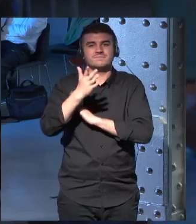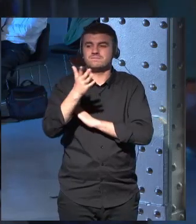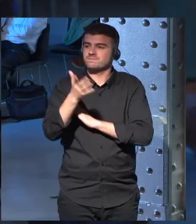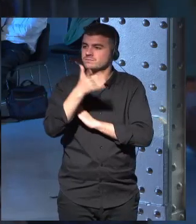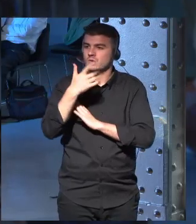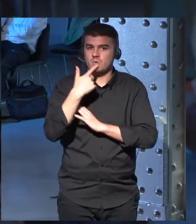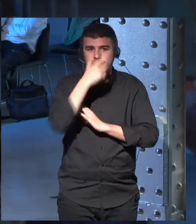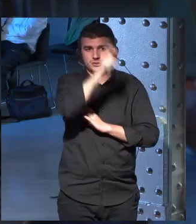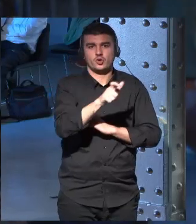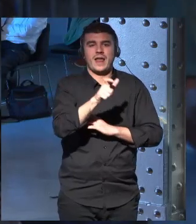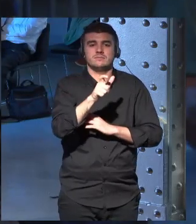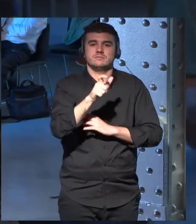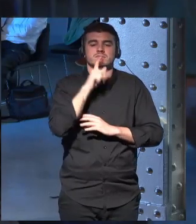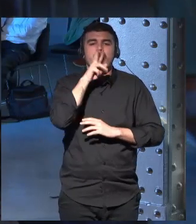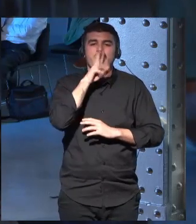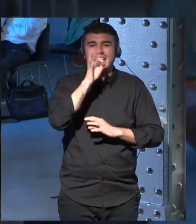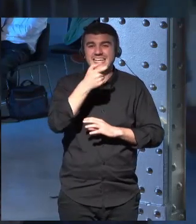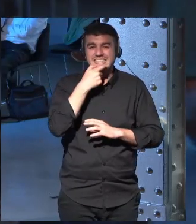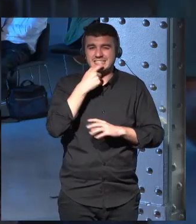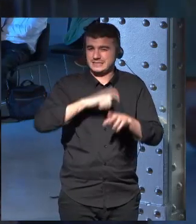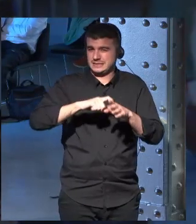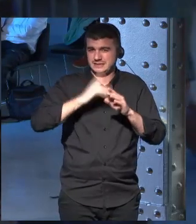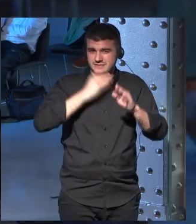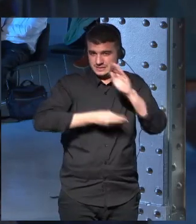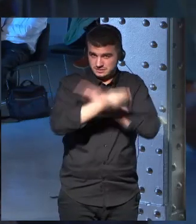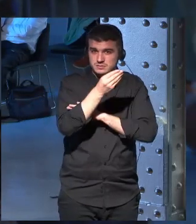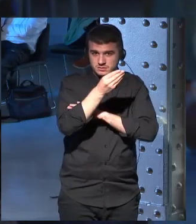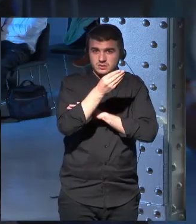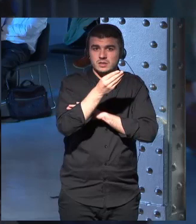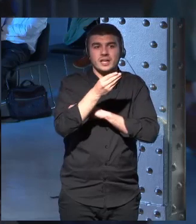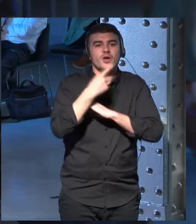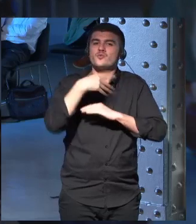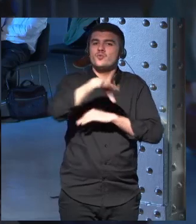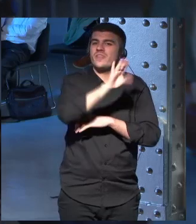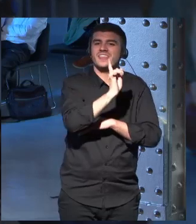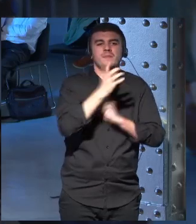embedded in the English language and the English worldview.